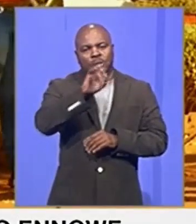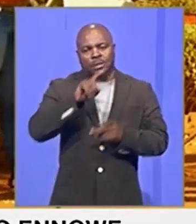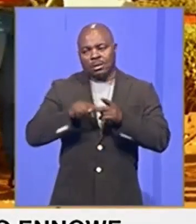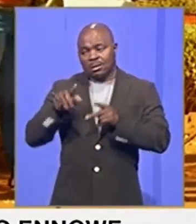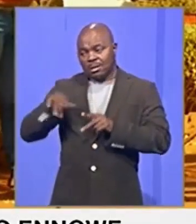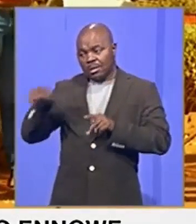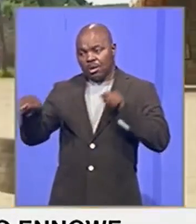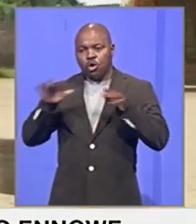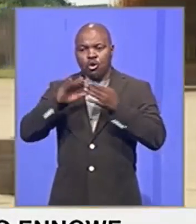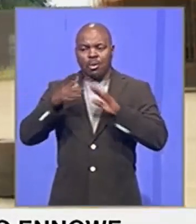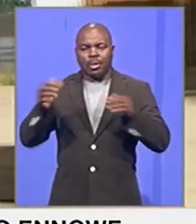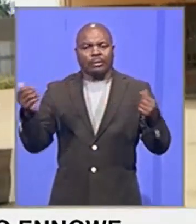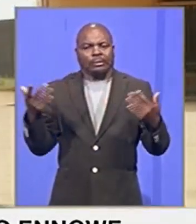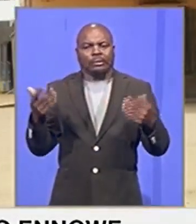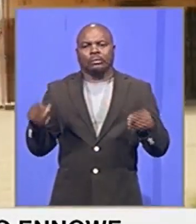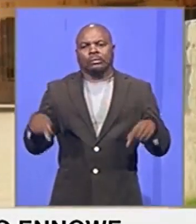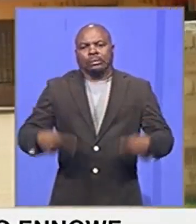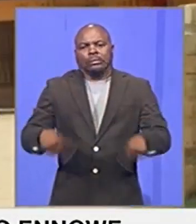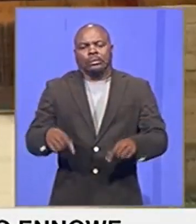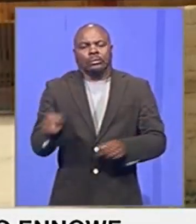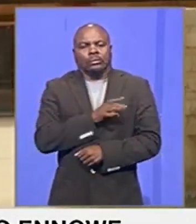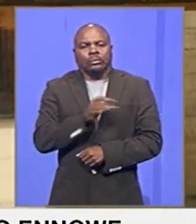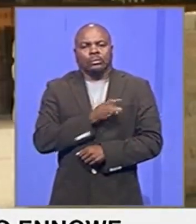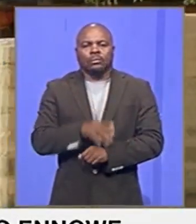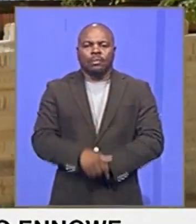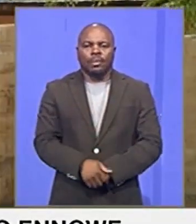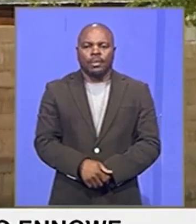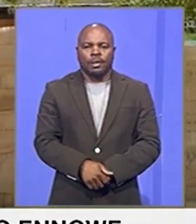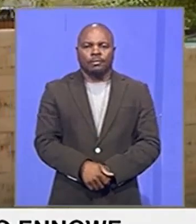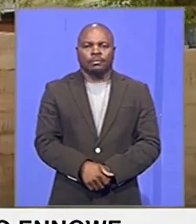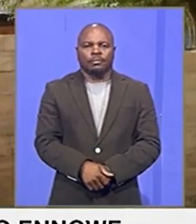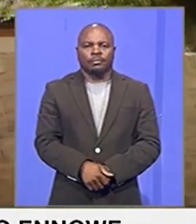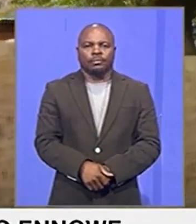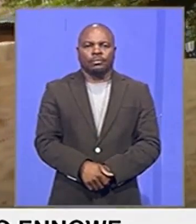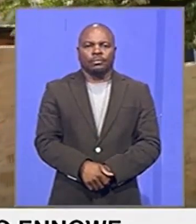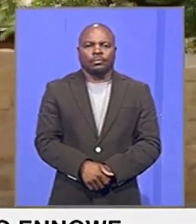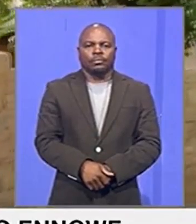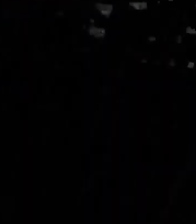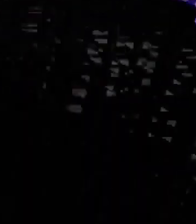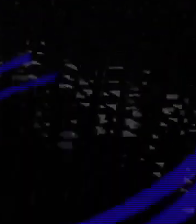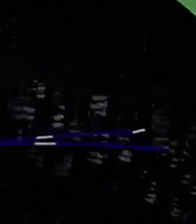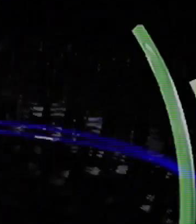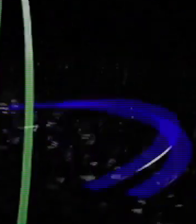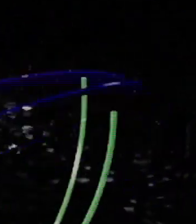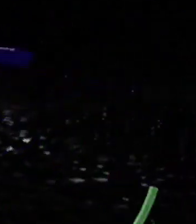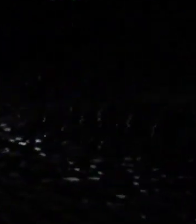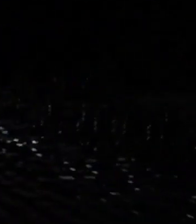ditiragalo tseno. Ke Katlagonyweni wa dikgang tsa SABC Pharare Limpopo.